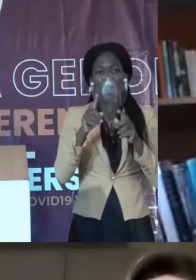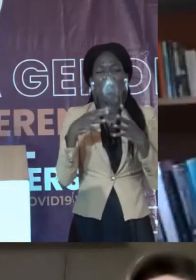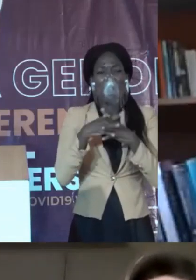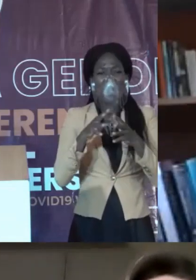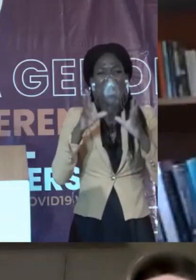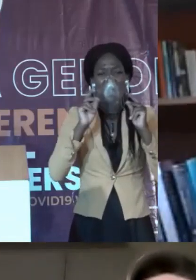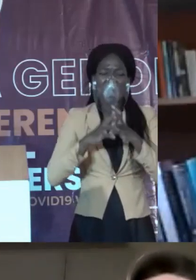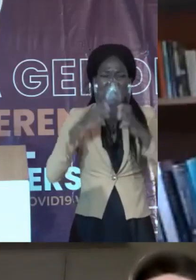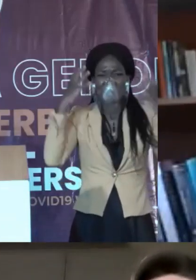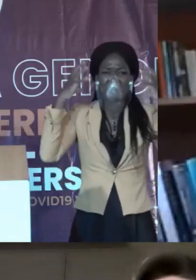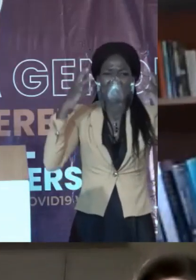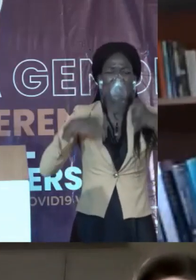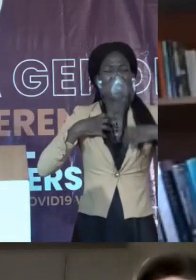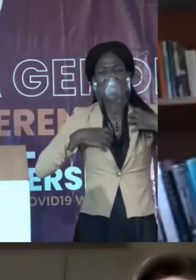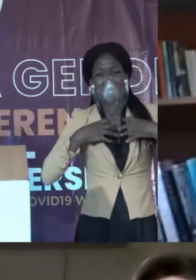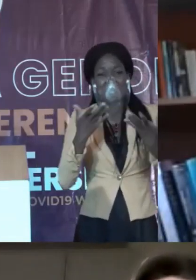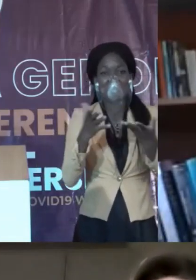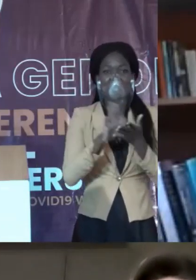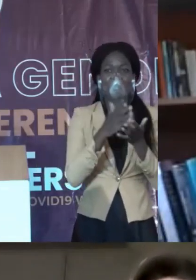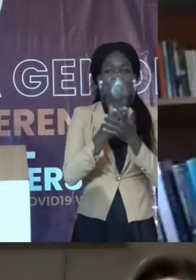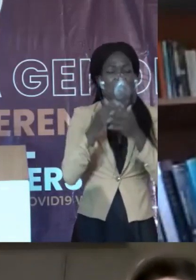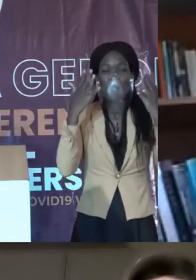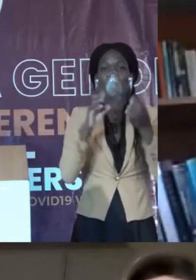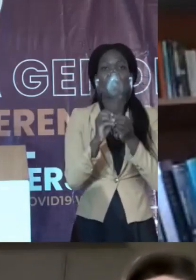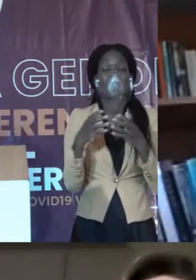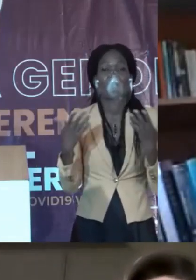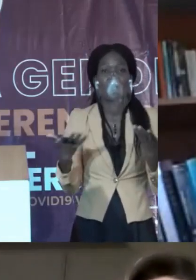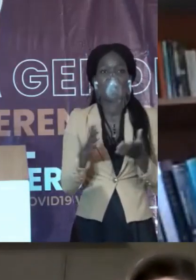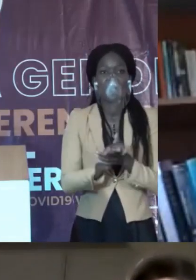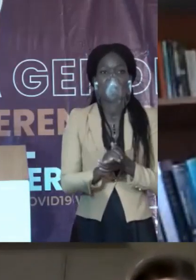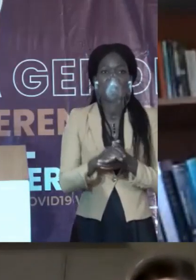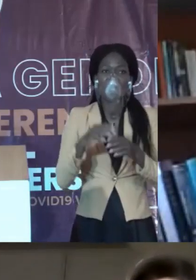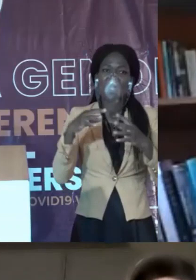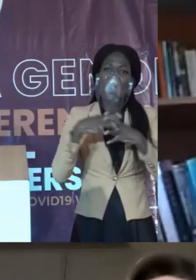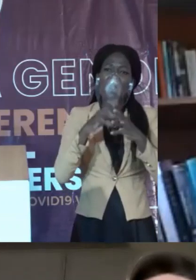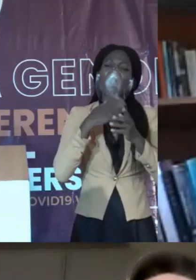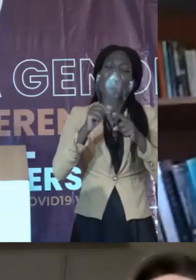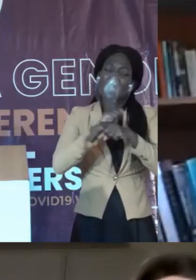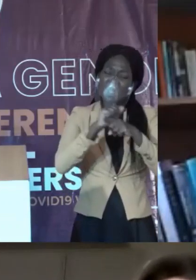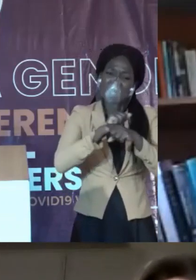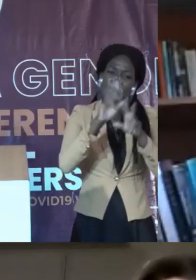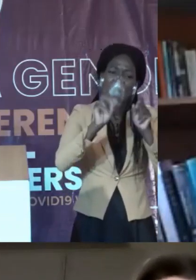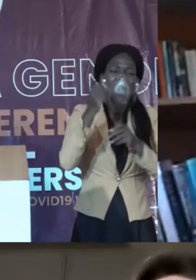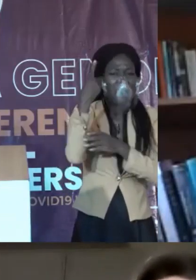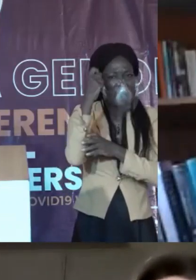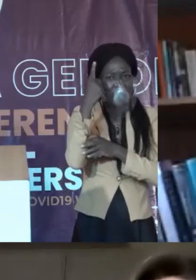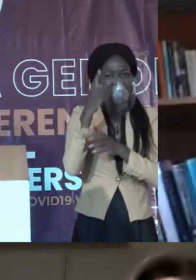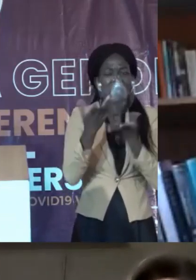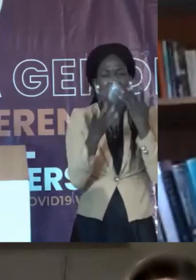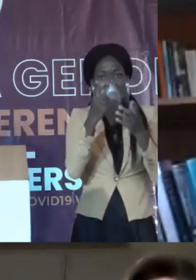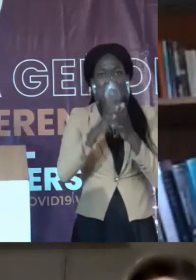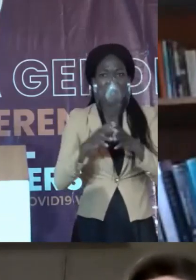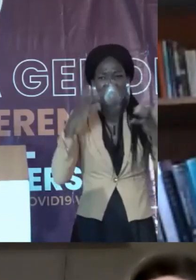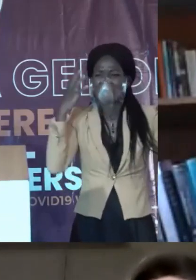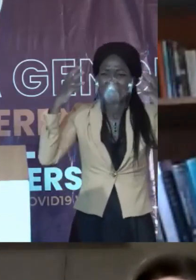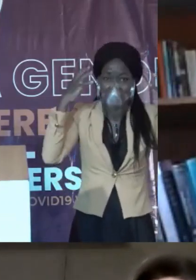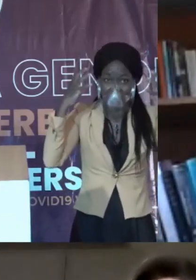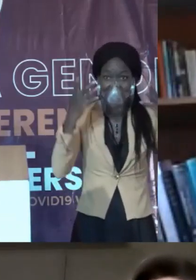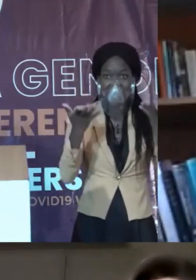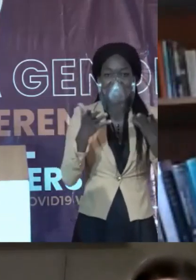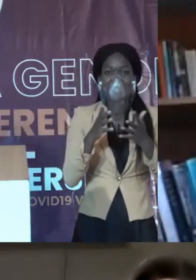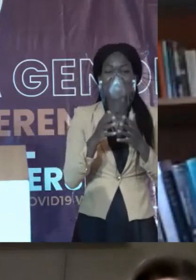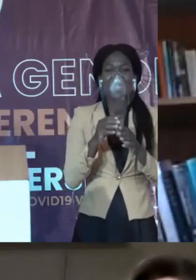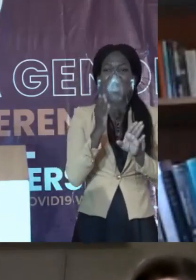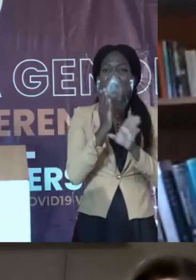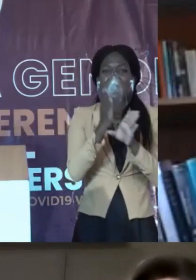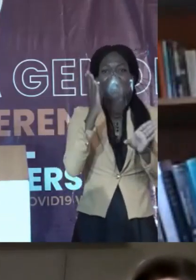occurs. And these capacities to deal with shocks and stressors, they are different for women and men. They're different for